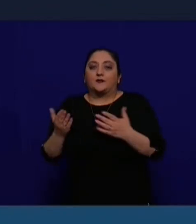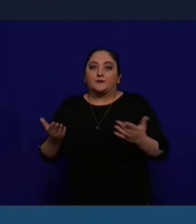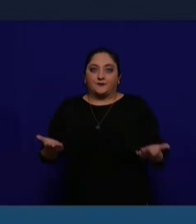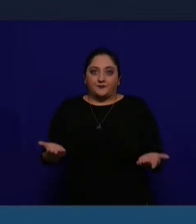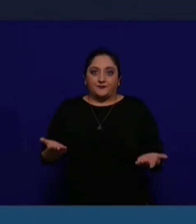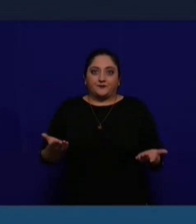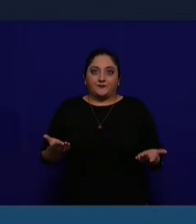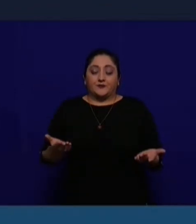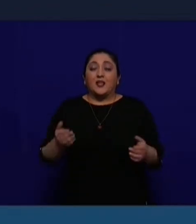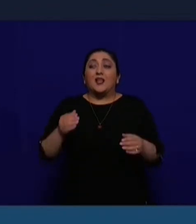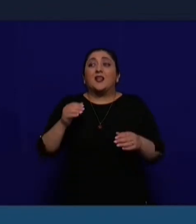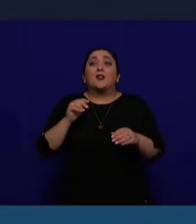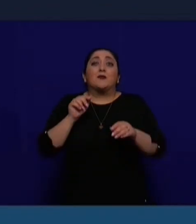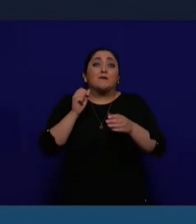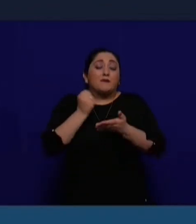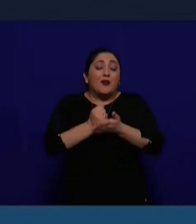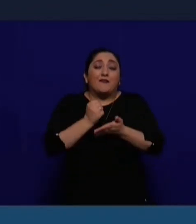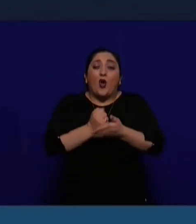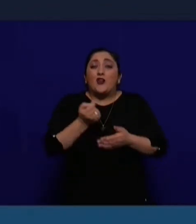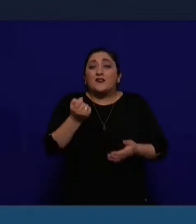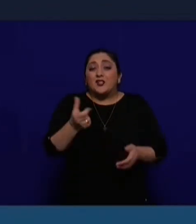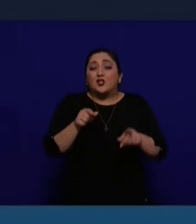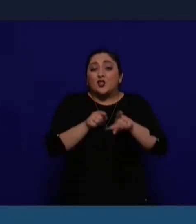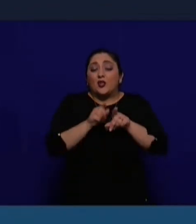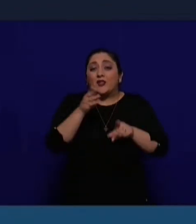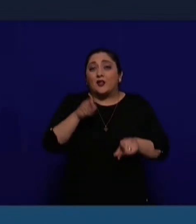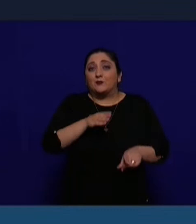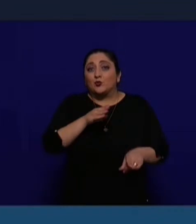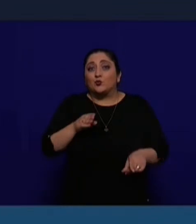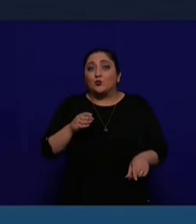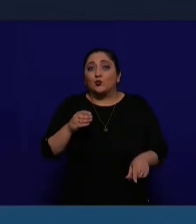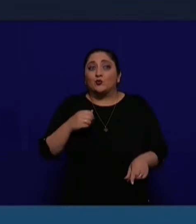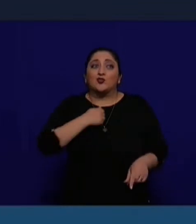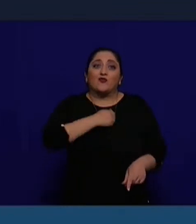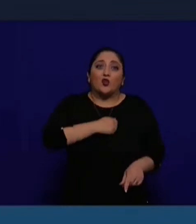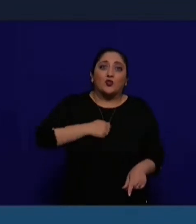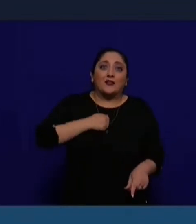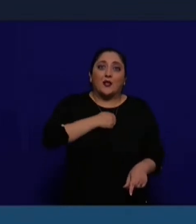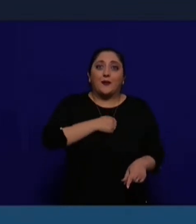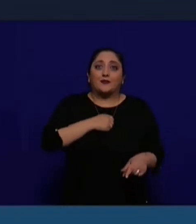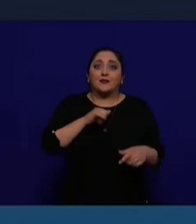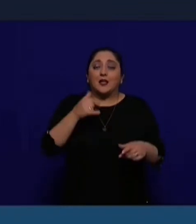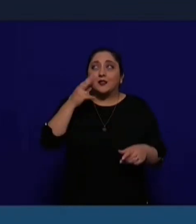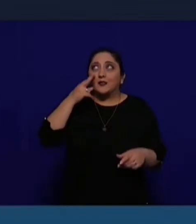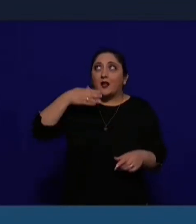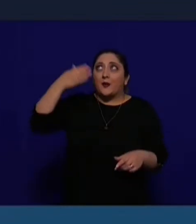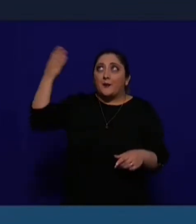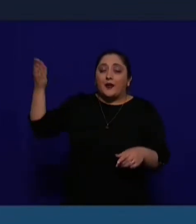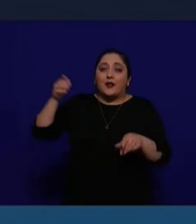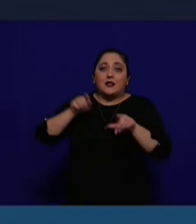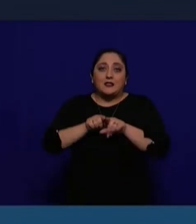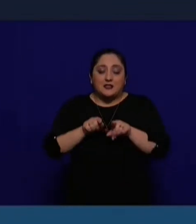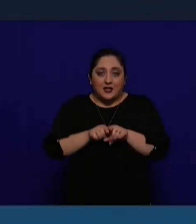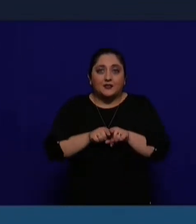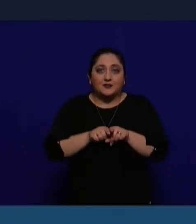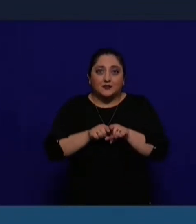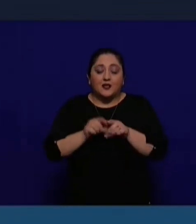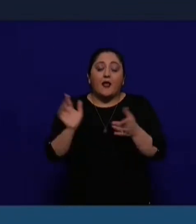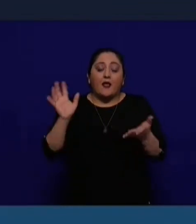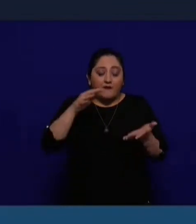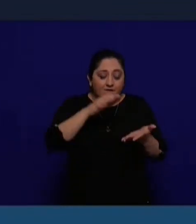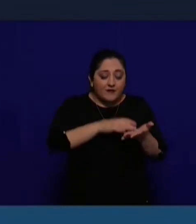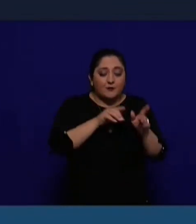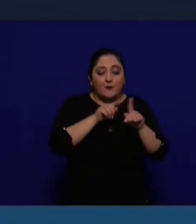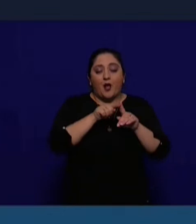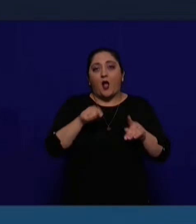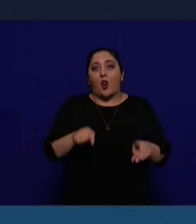li huwa mistenni ukoll meta tħares lejn dak li qed jiġri barra minn Malta wkoll fil-numru ta' persuni li jistgħu jiġu affettwati